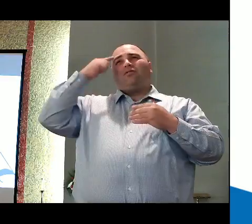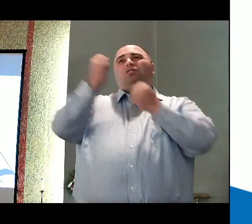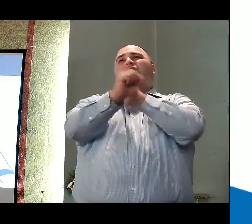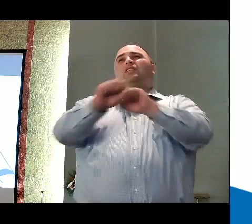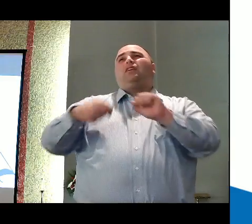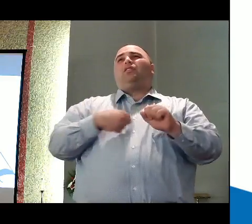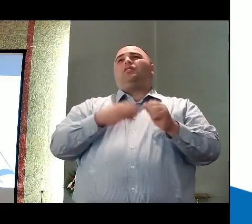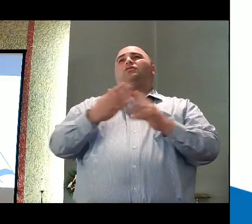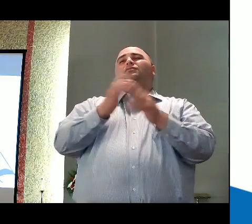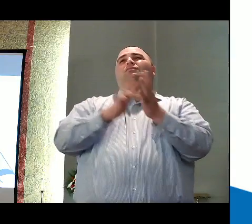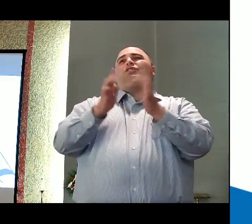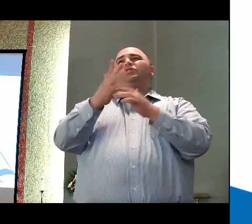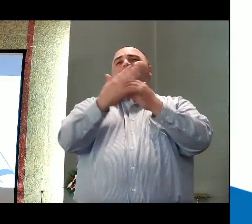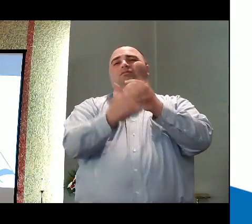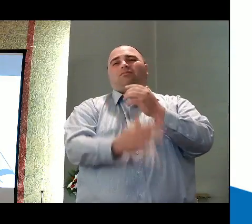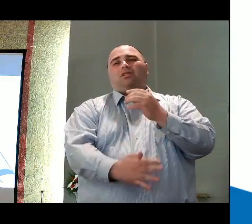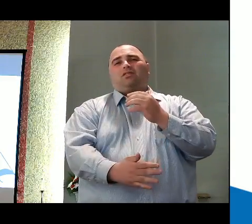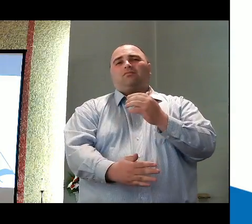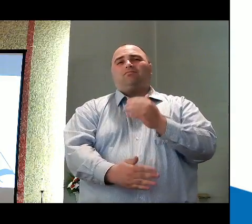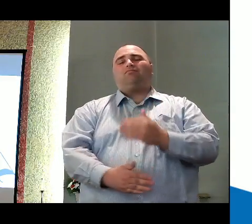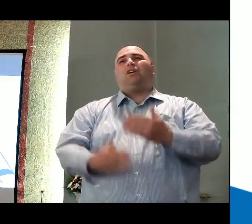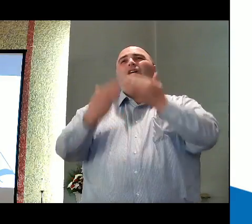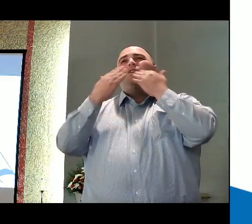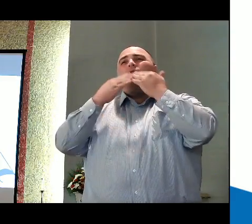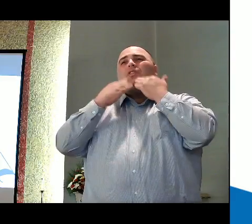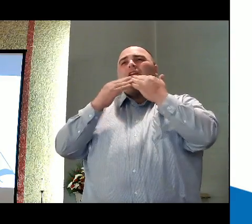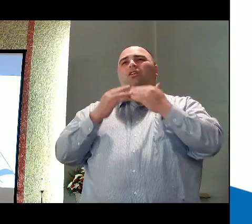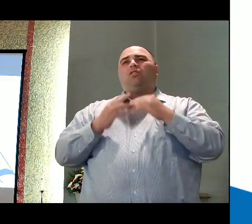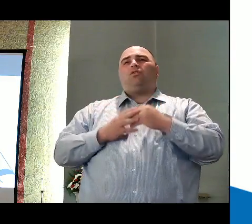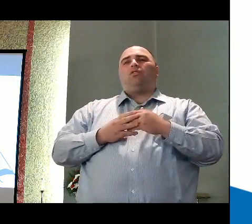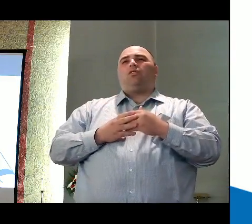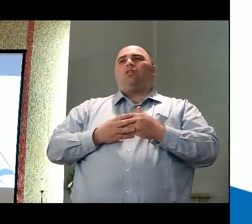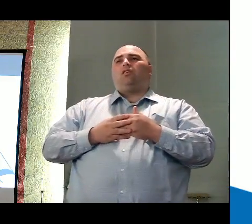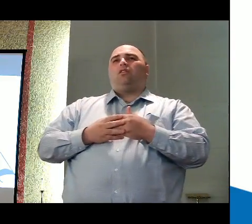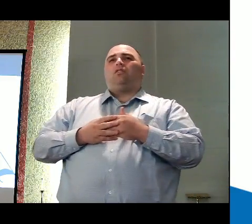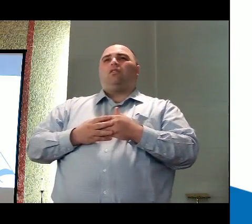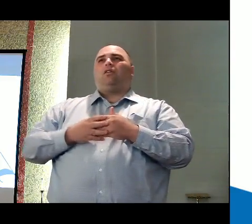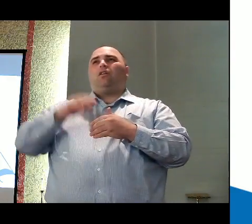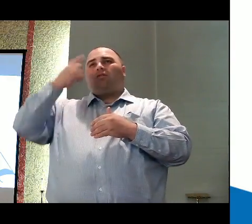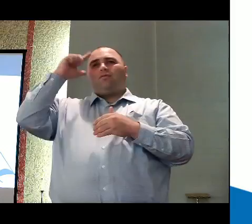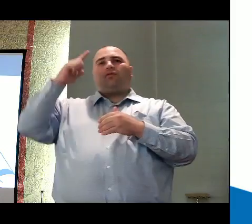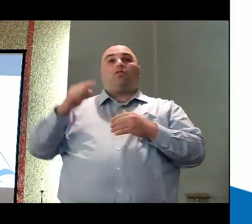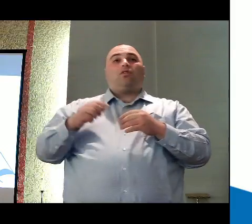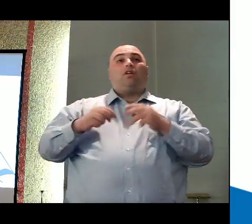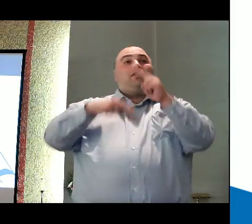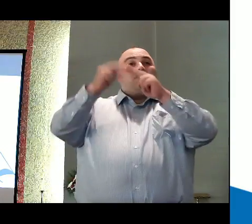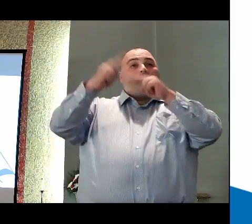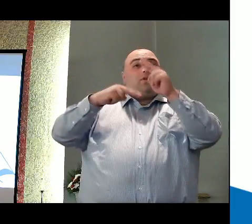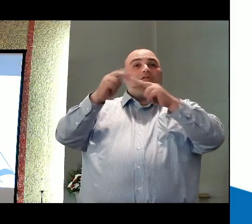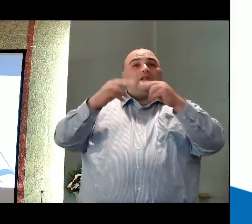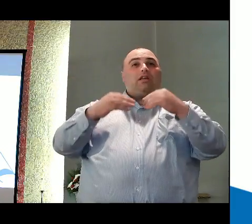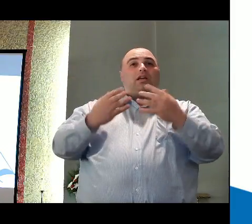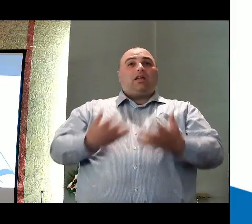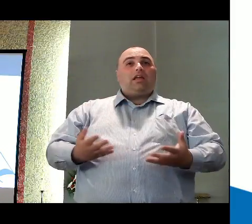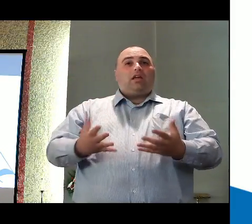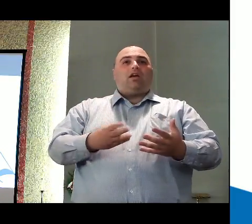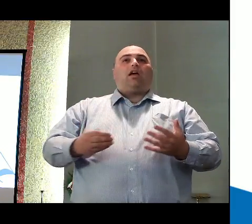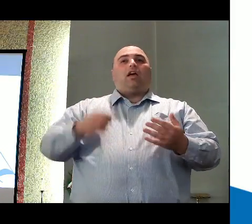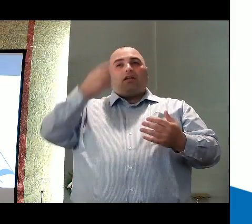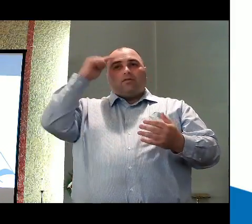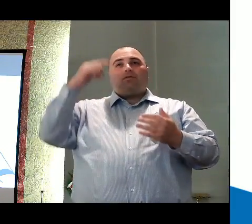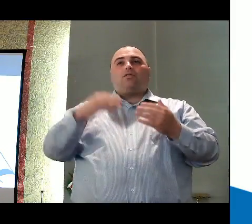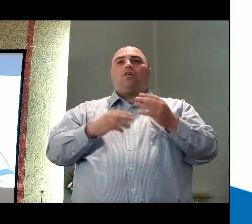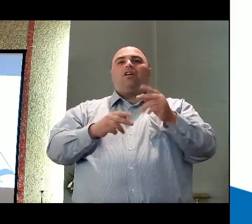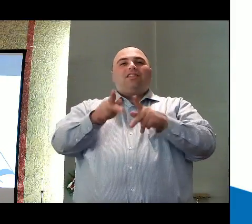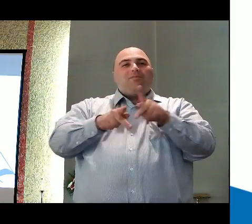Lord. And we're thankful for those of us within this building here who have taken up that chance